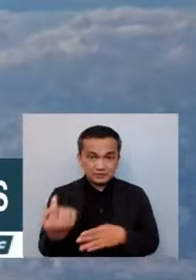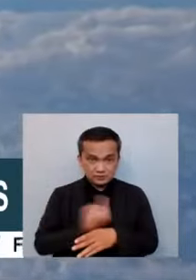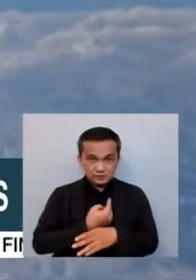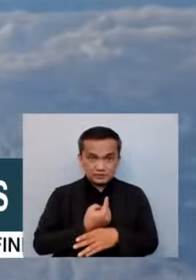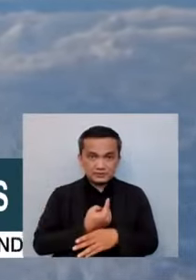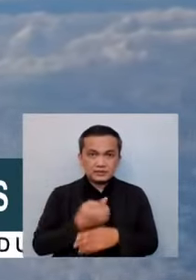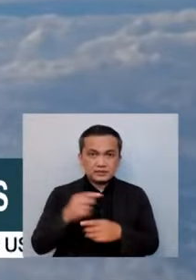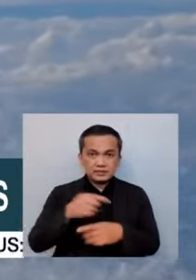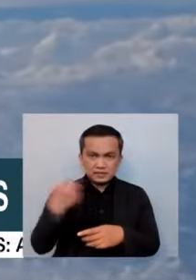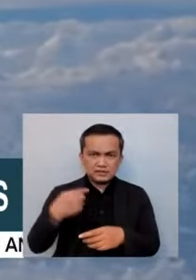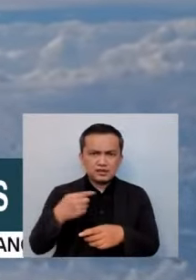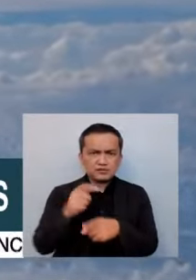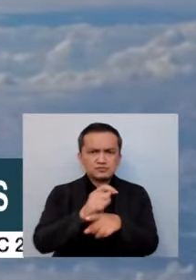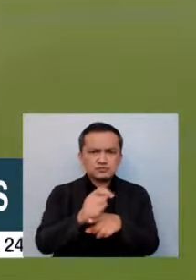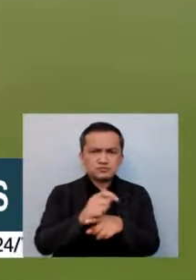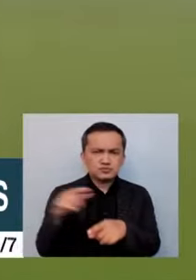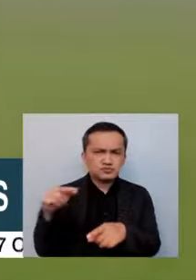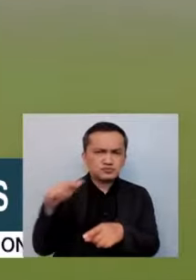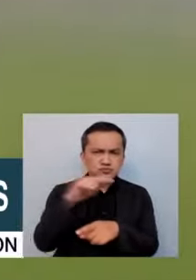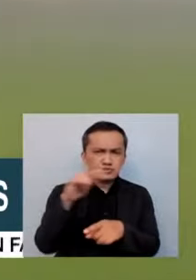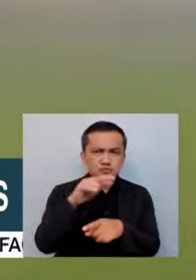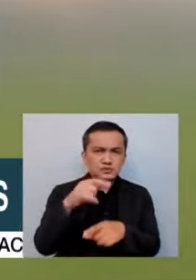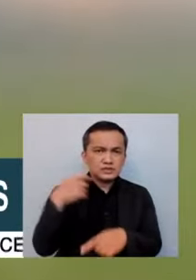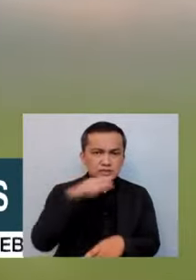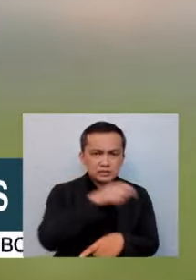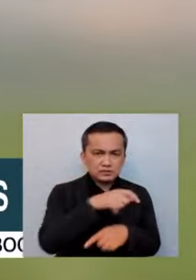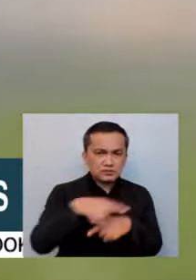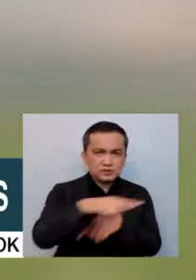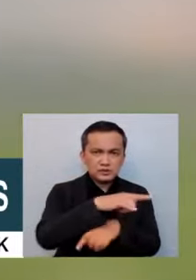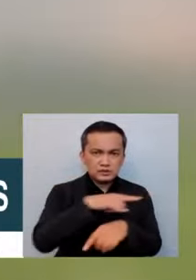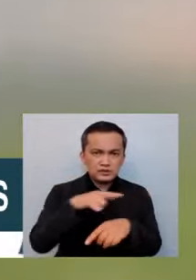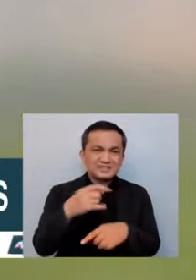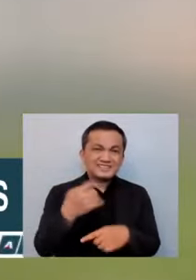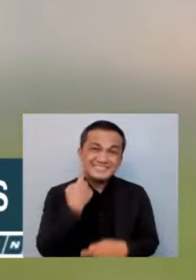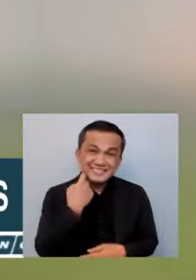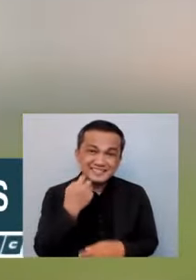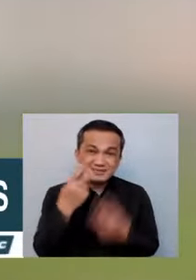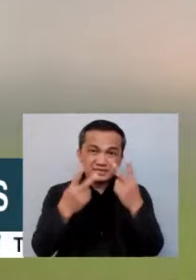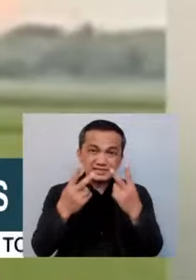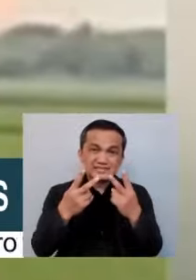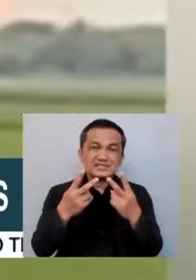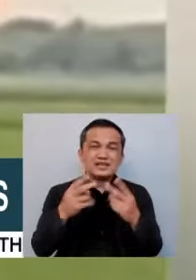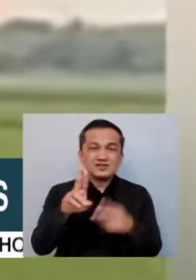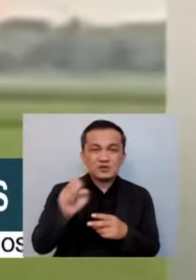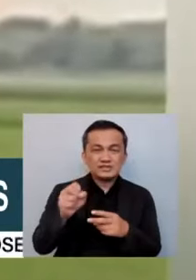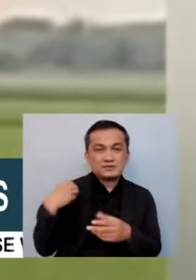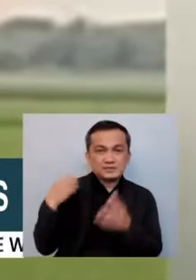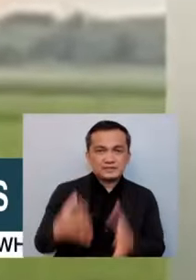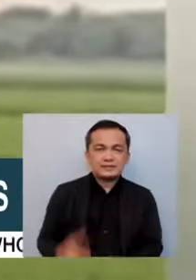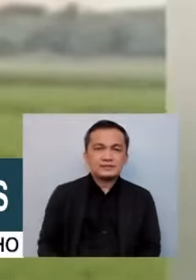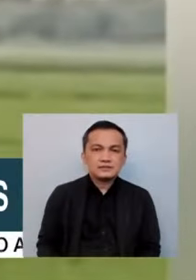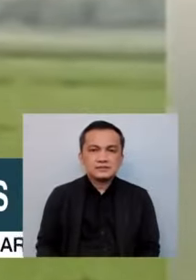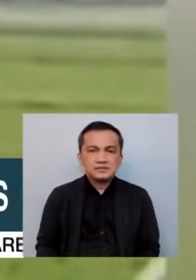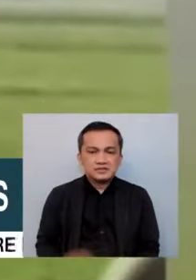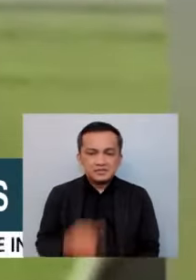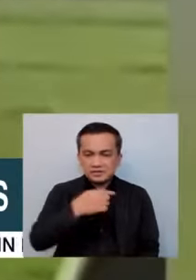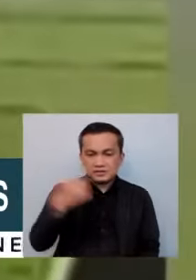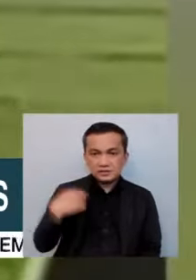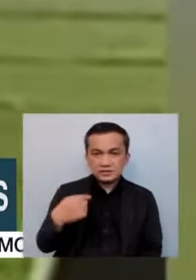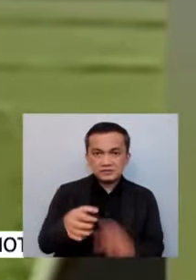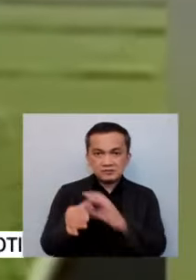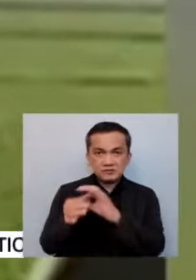military drills around Taiwan following recent visits of U.S. lawmakers. Russia, on the other hand, is at war with